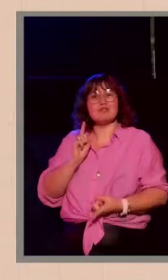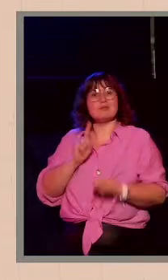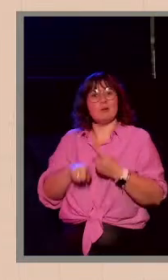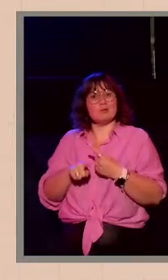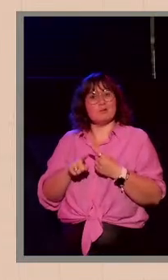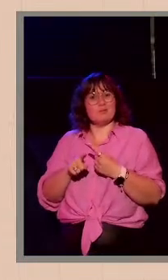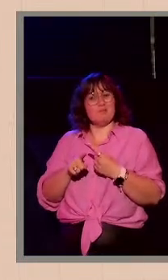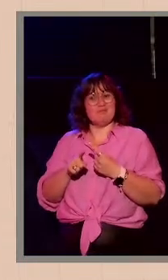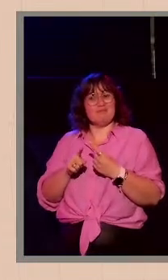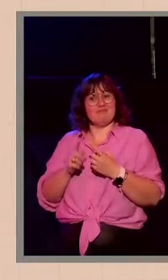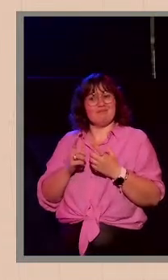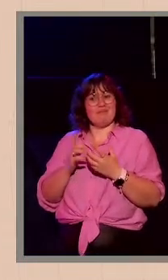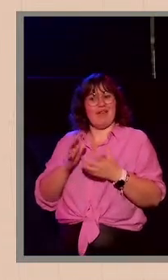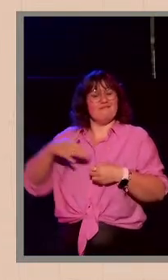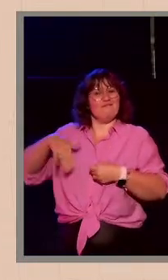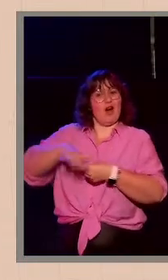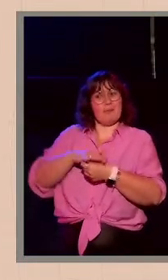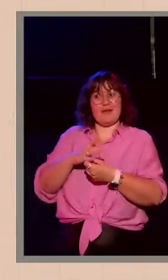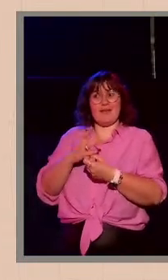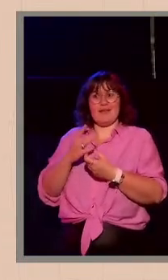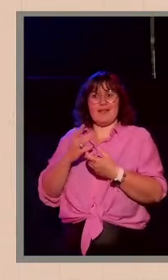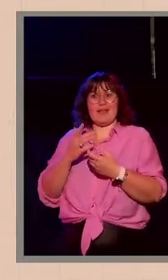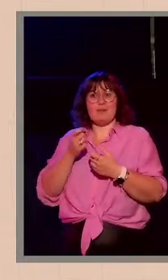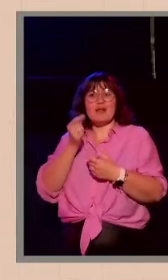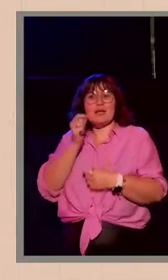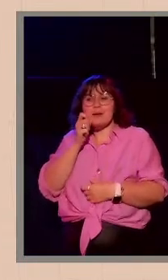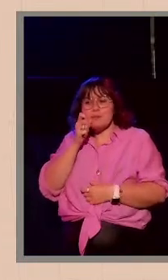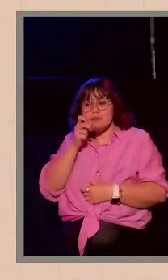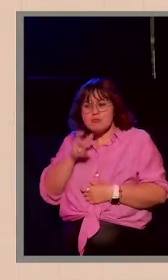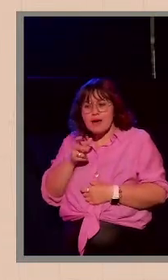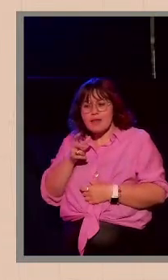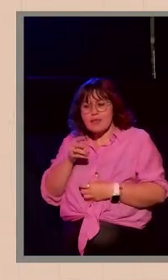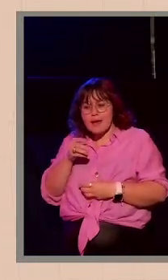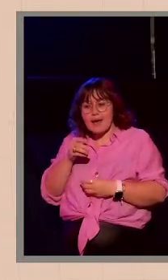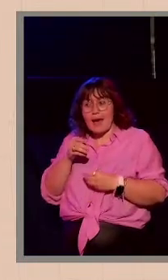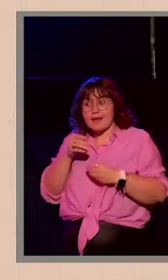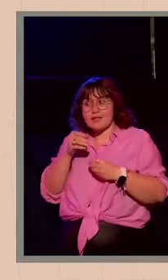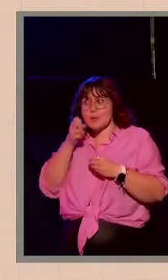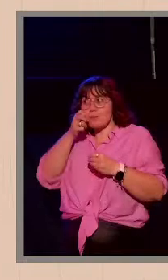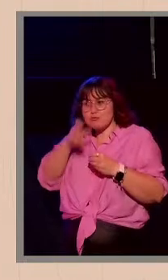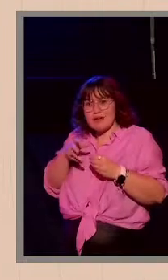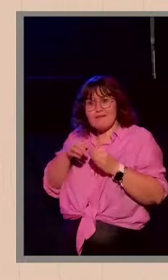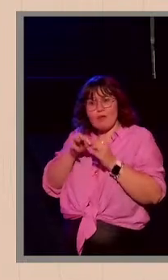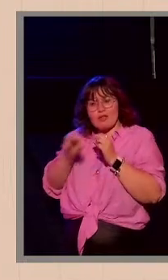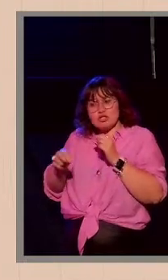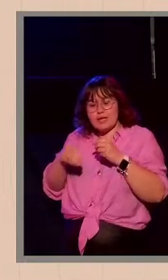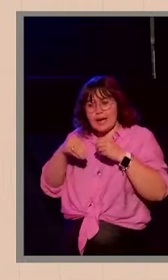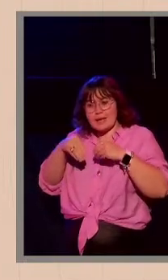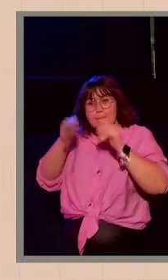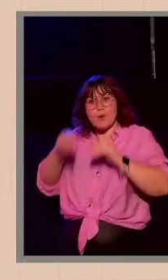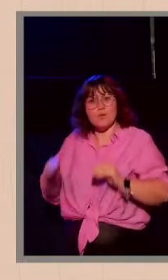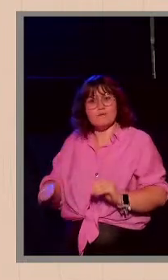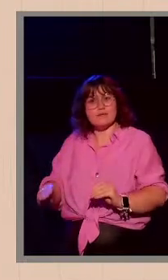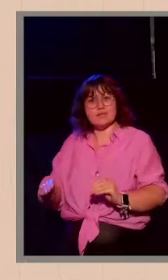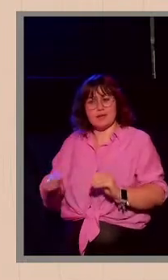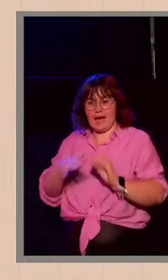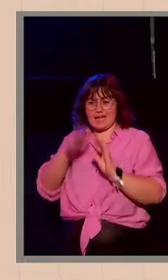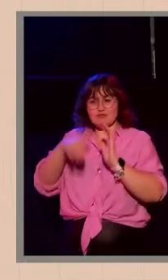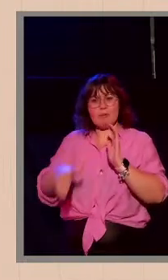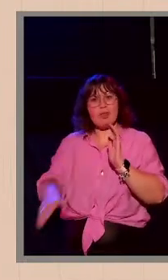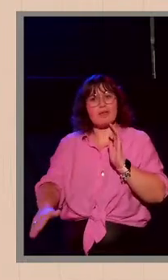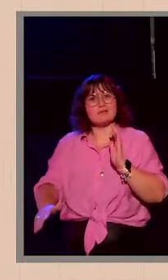respond to any amount of, like, even breath. This sheeting, if you even breathe on it, it moves. So yeah,